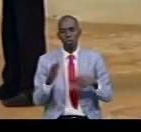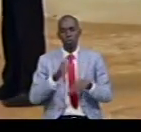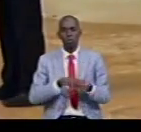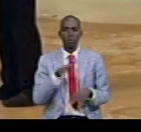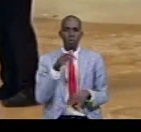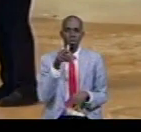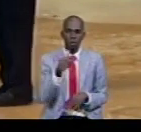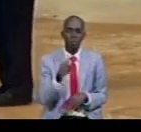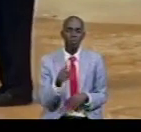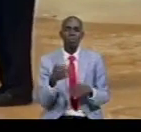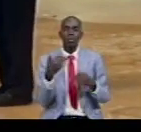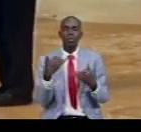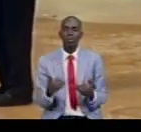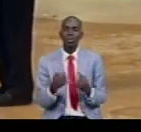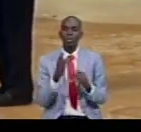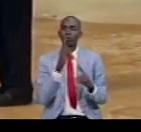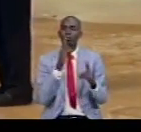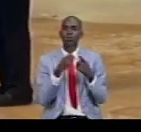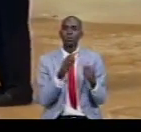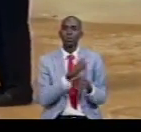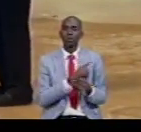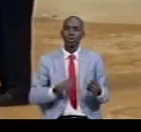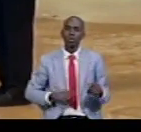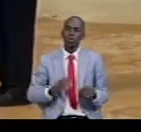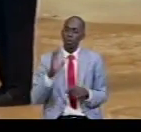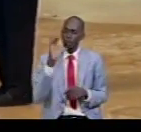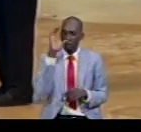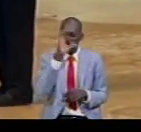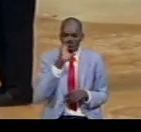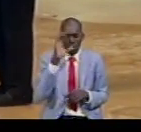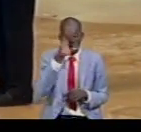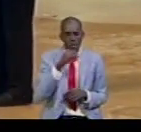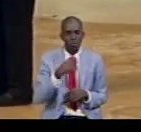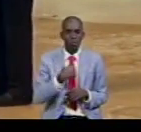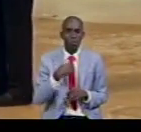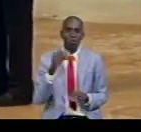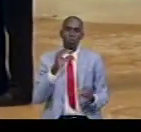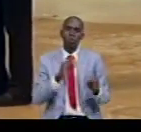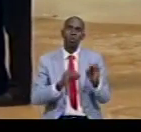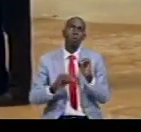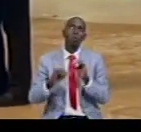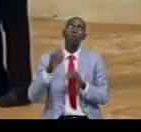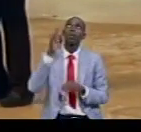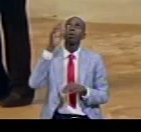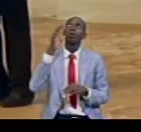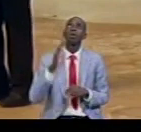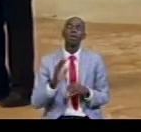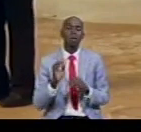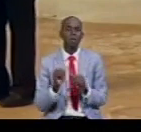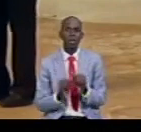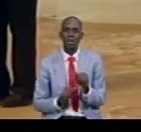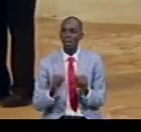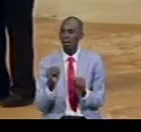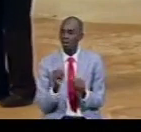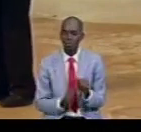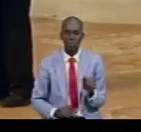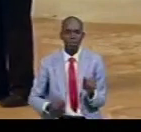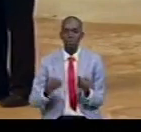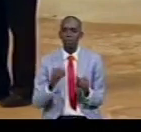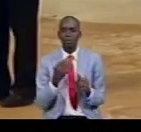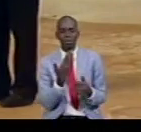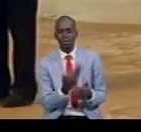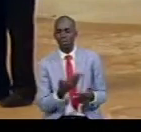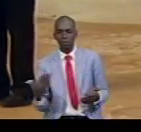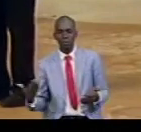the Lord right now, search me, O God. Search me, O God. Every sign, every characteristics of